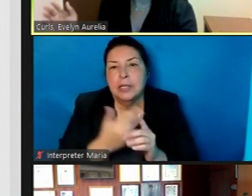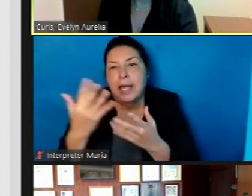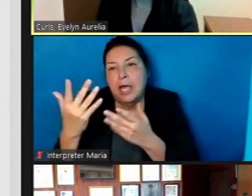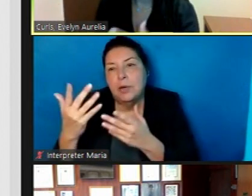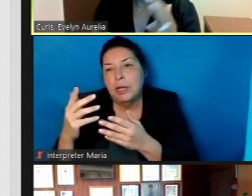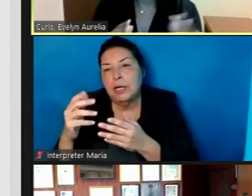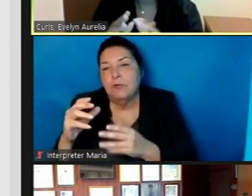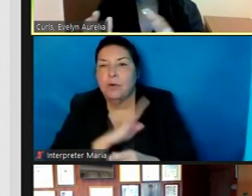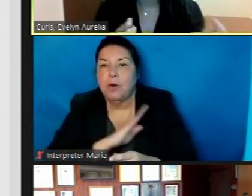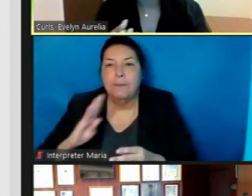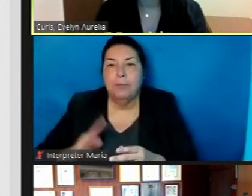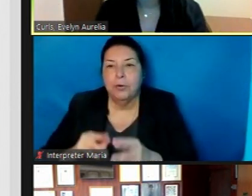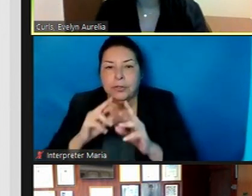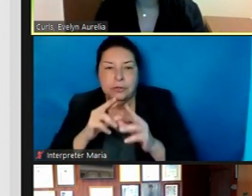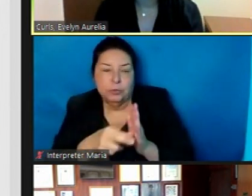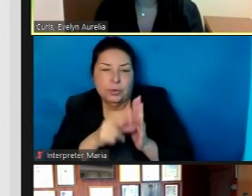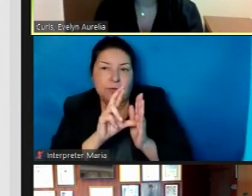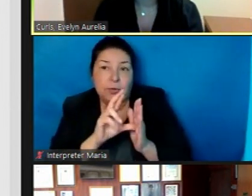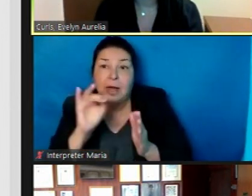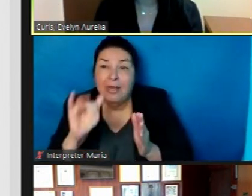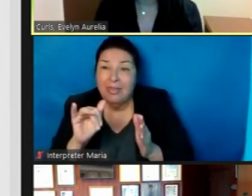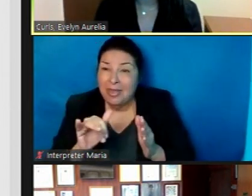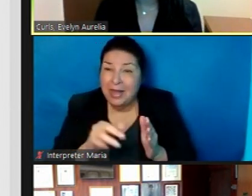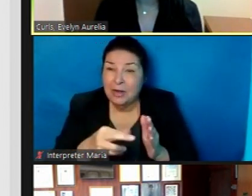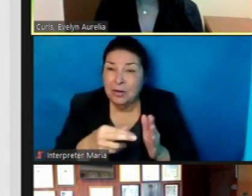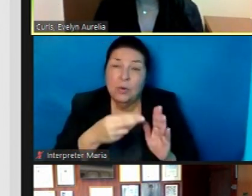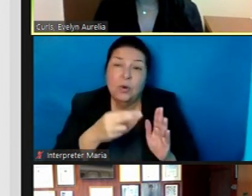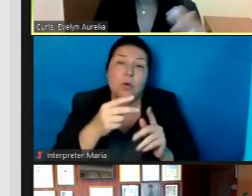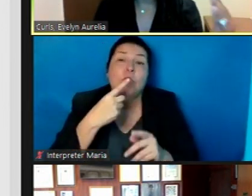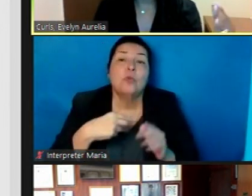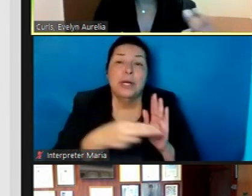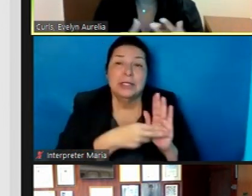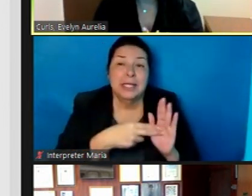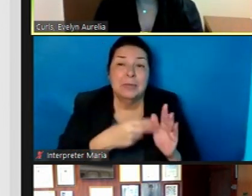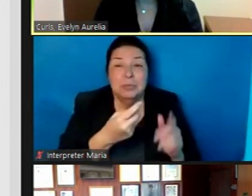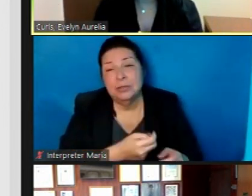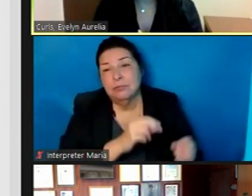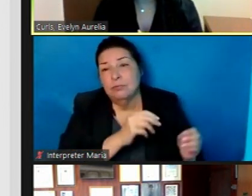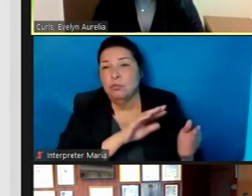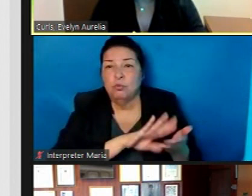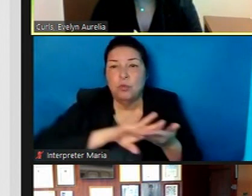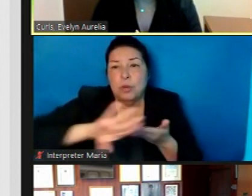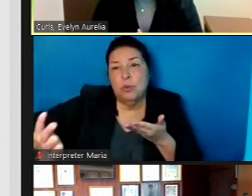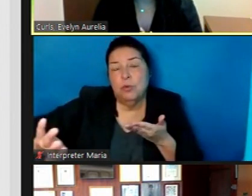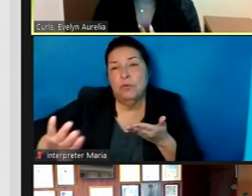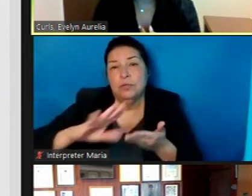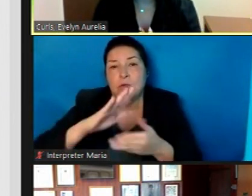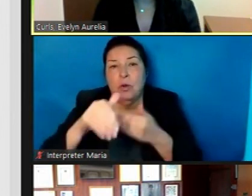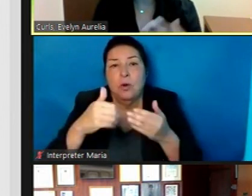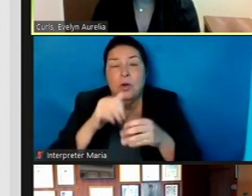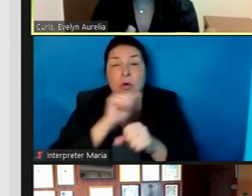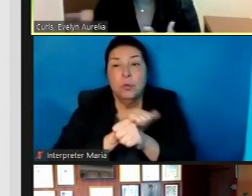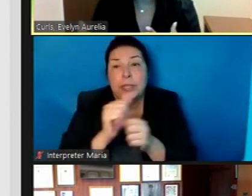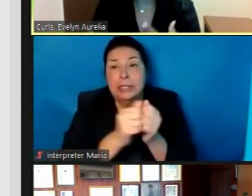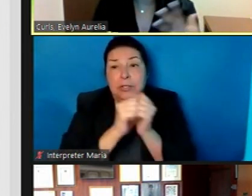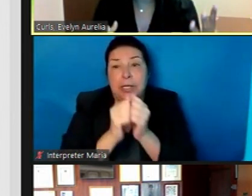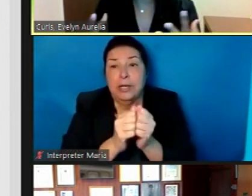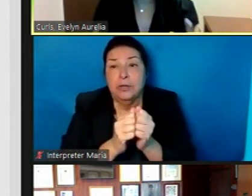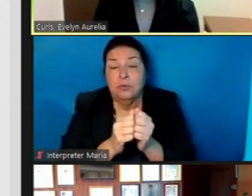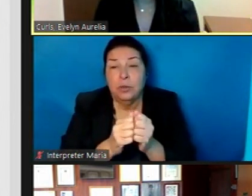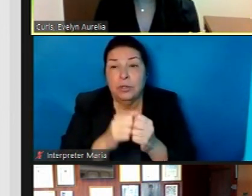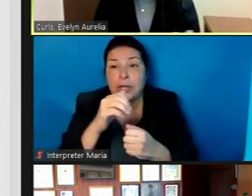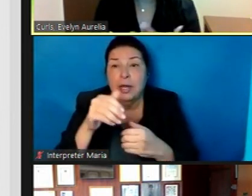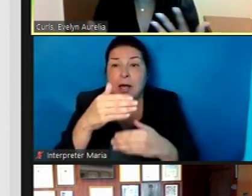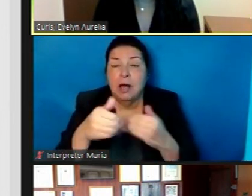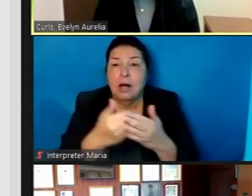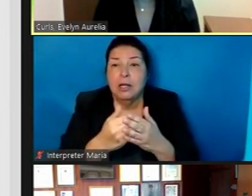review it. Those kind of red tape things were taken away. So if the collaboration of everyone coming together and the cutout of all the